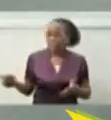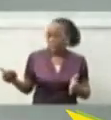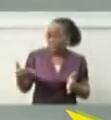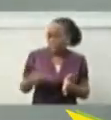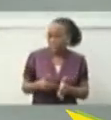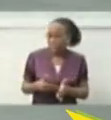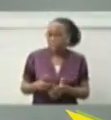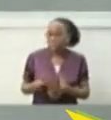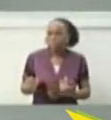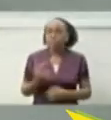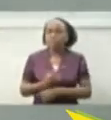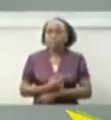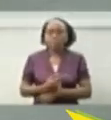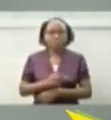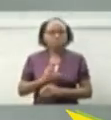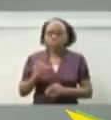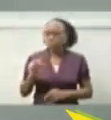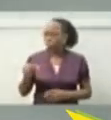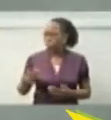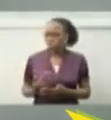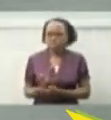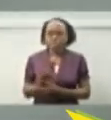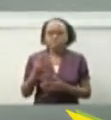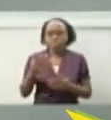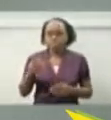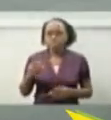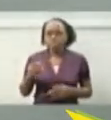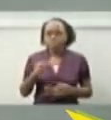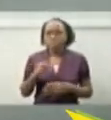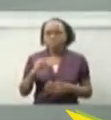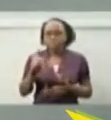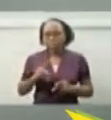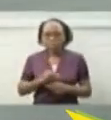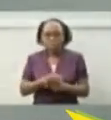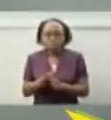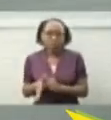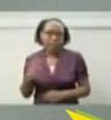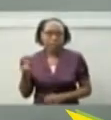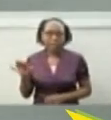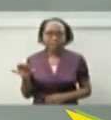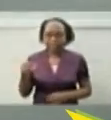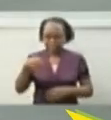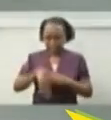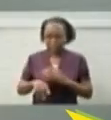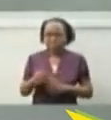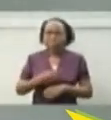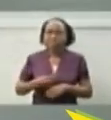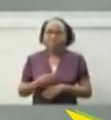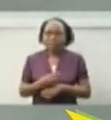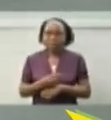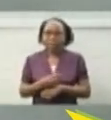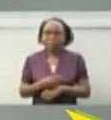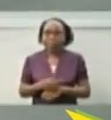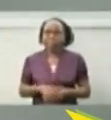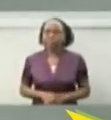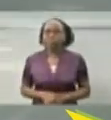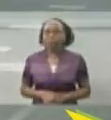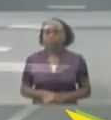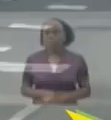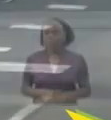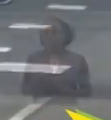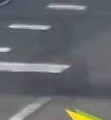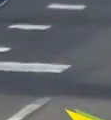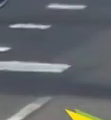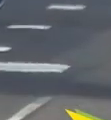Minister for Health Nicolas Steele announced in Parliament on Friday that over the next week, his ministry will be